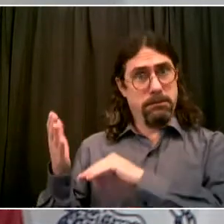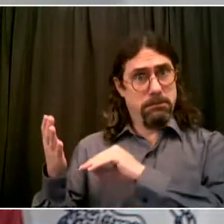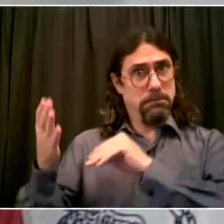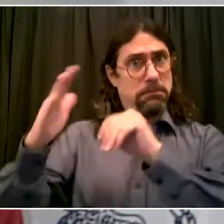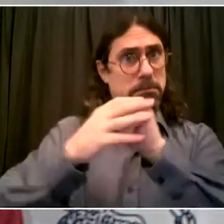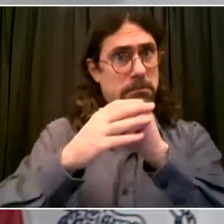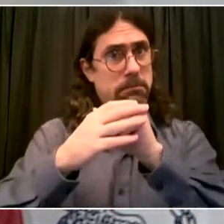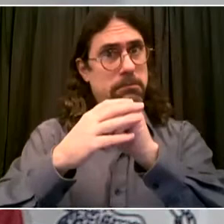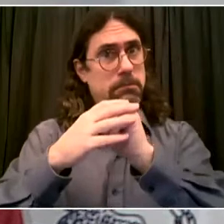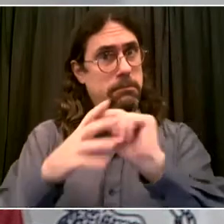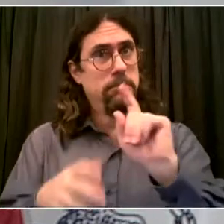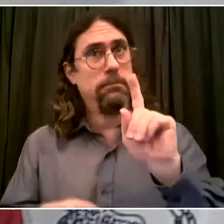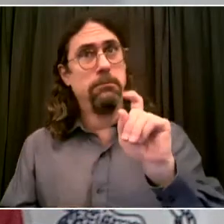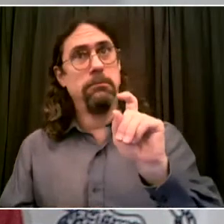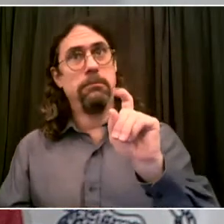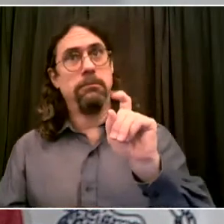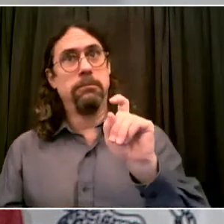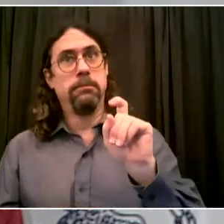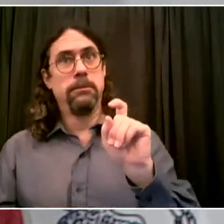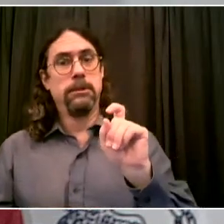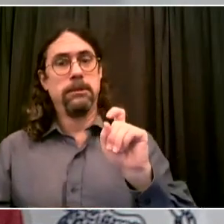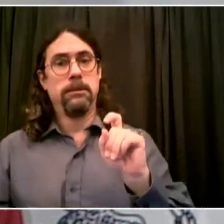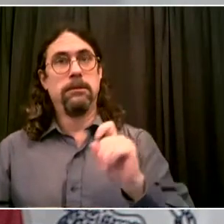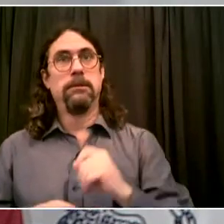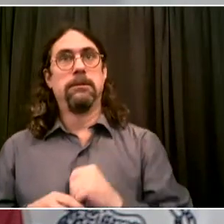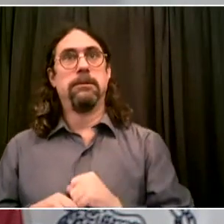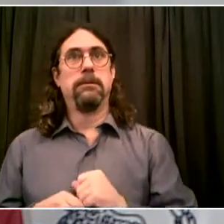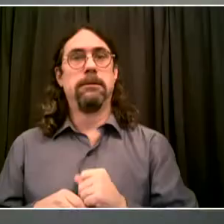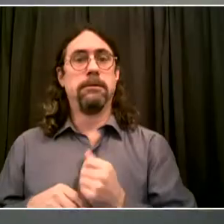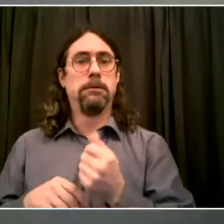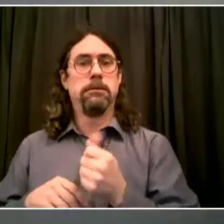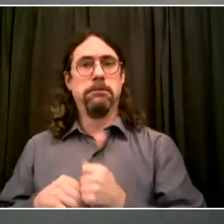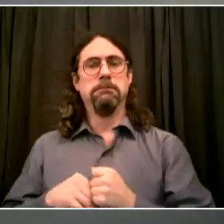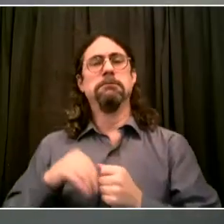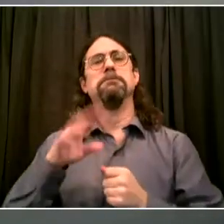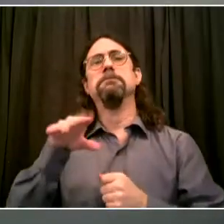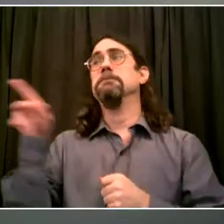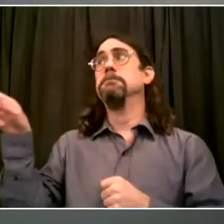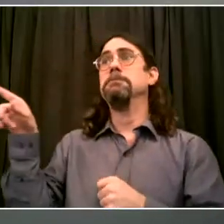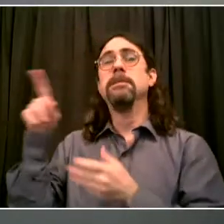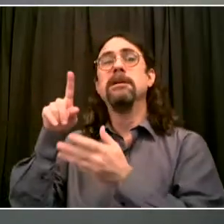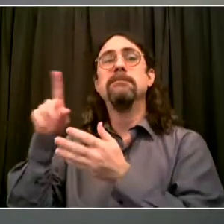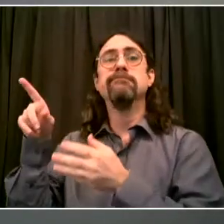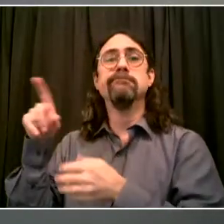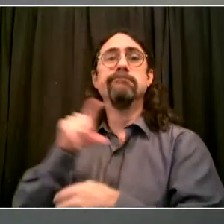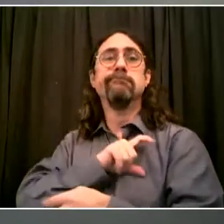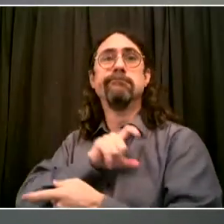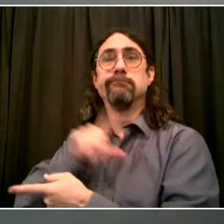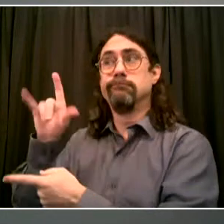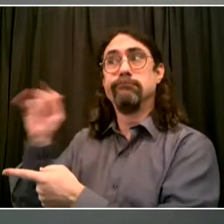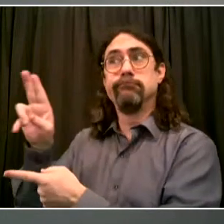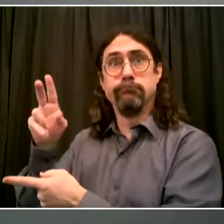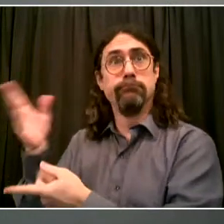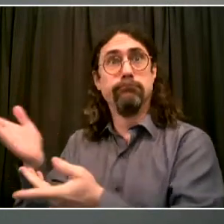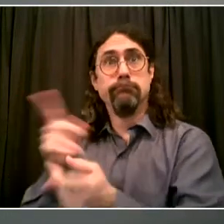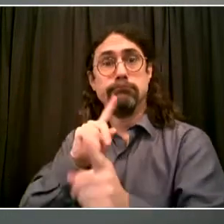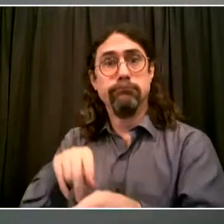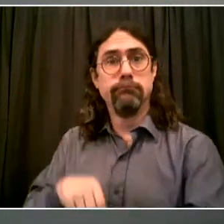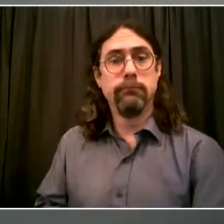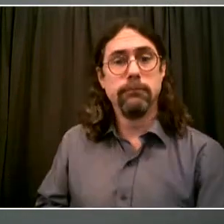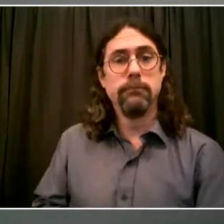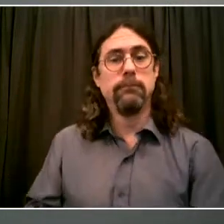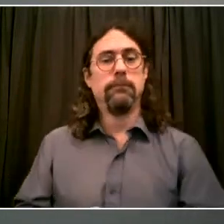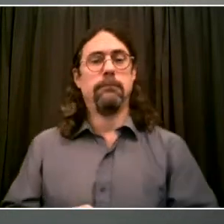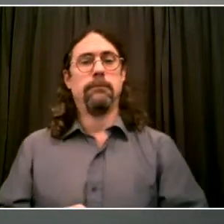you. Inspector, you want to go over the numbers? Yes, I can handle that. So since the pandemic, we had